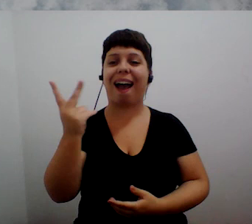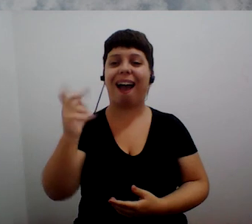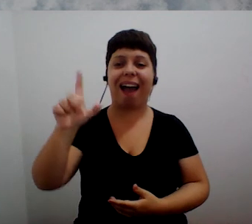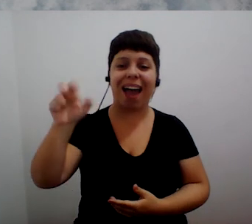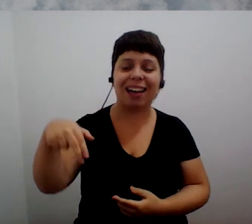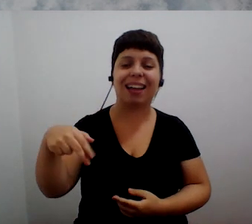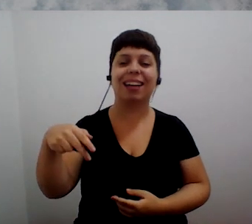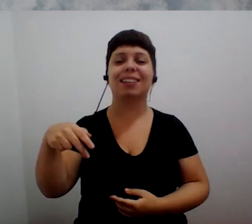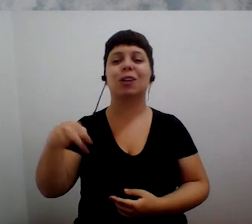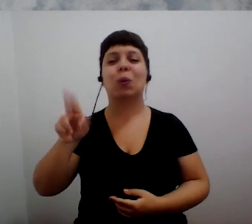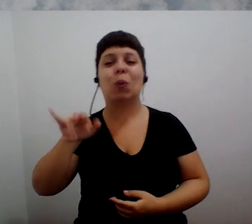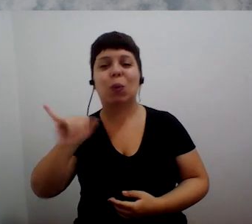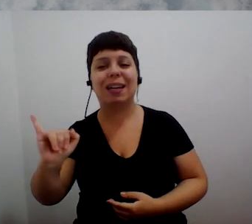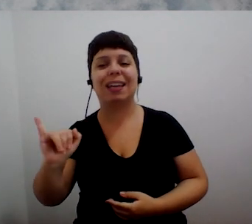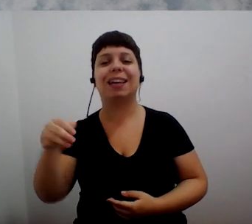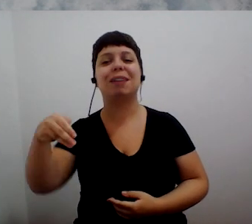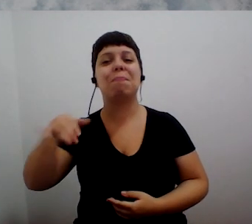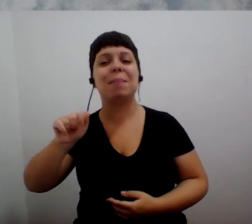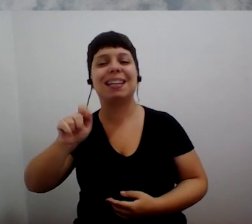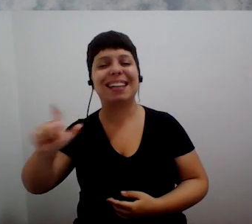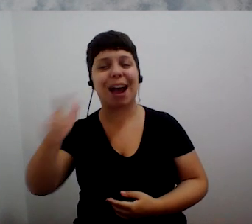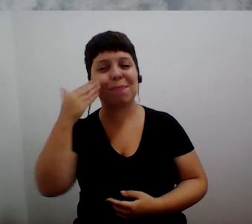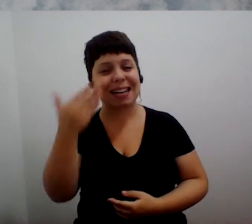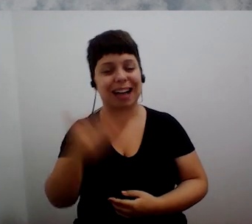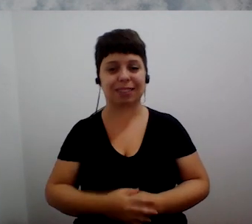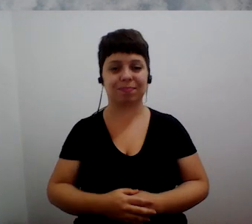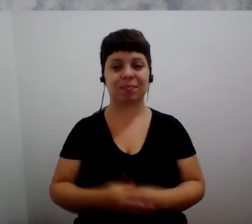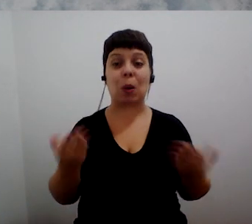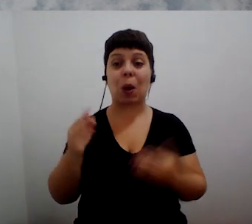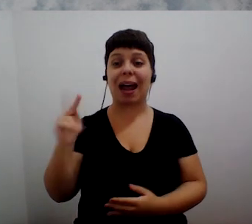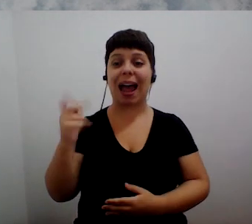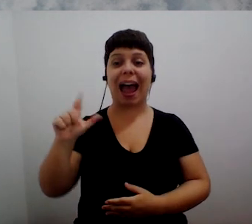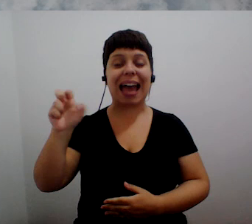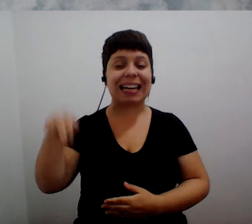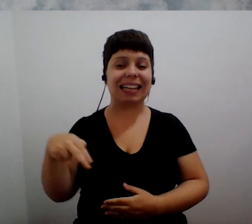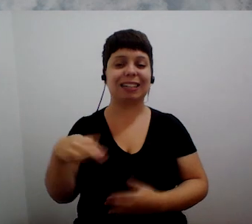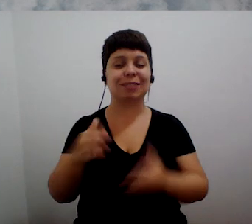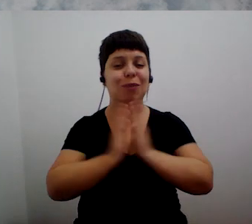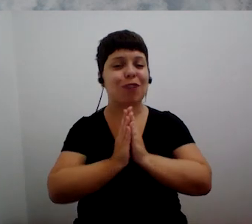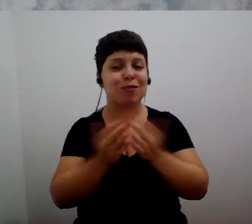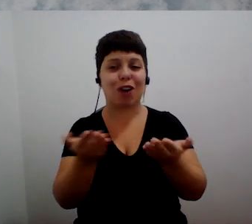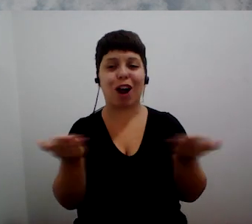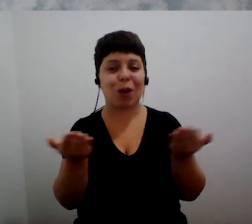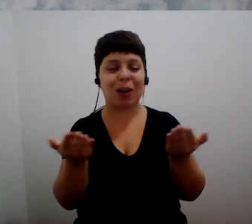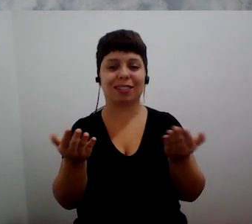So, Ellen, please share with us some inspiration?